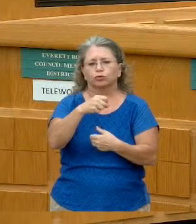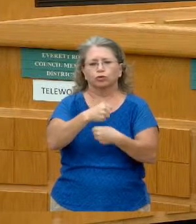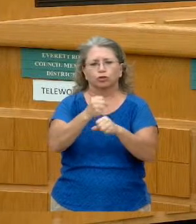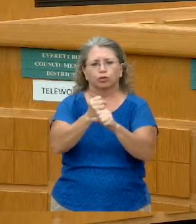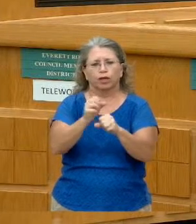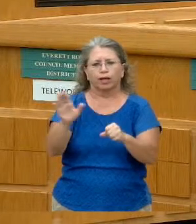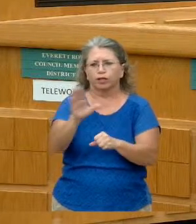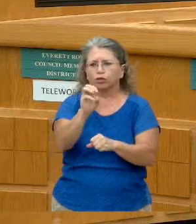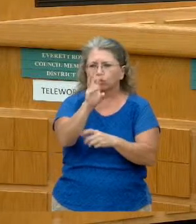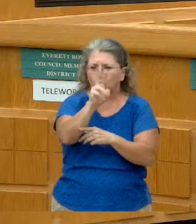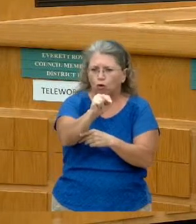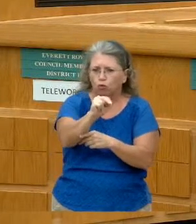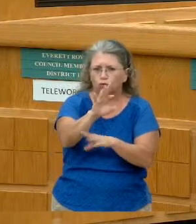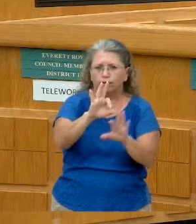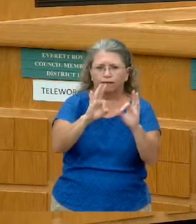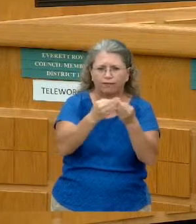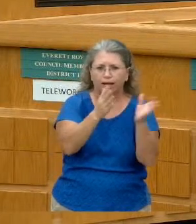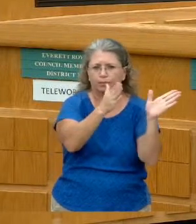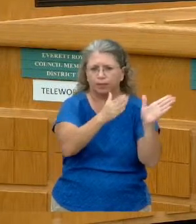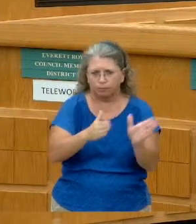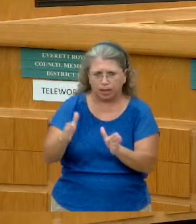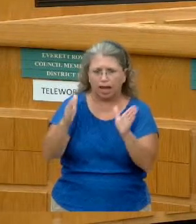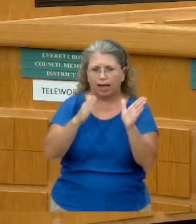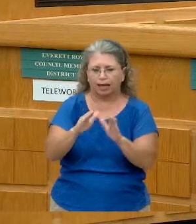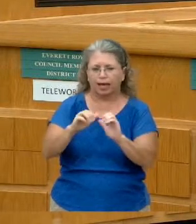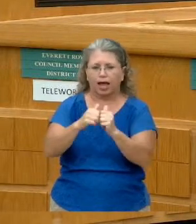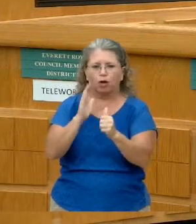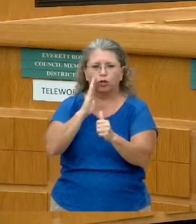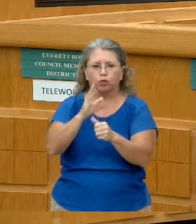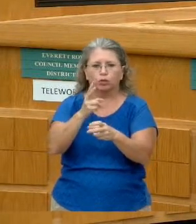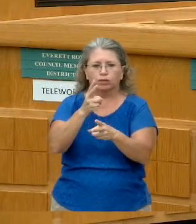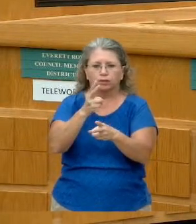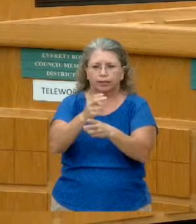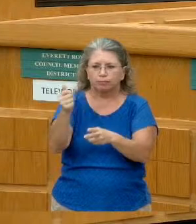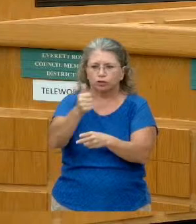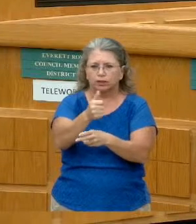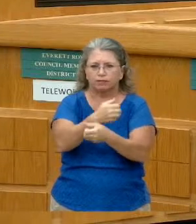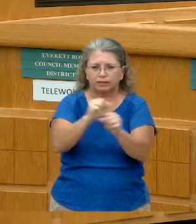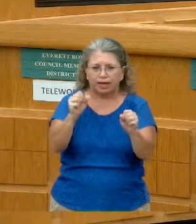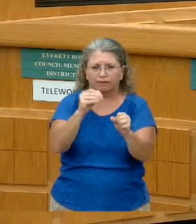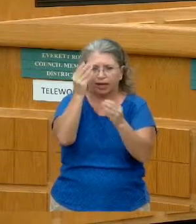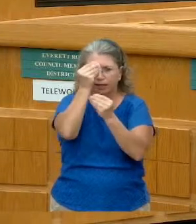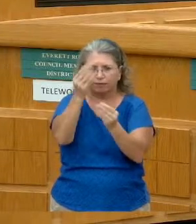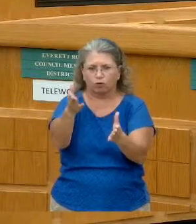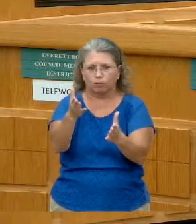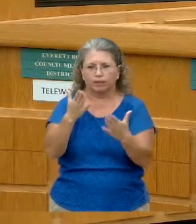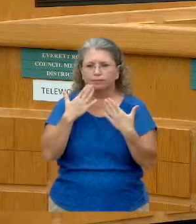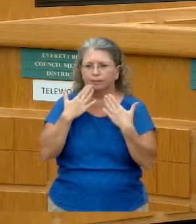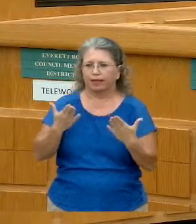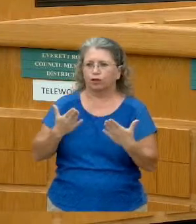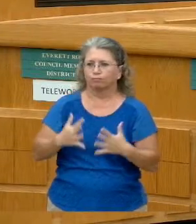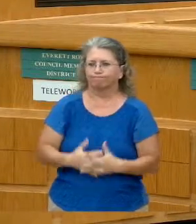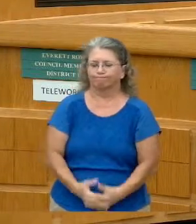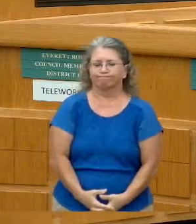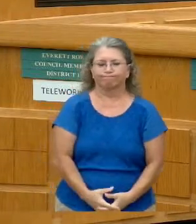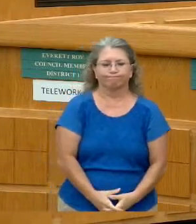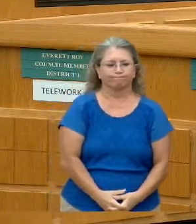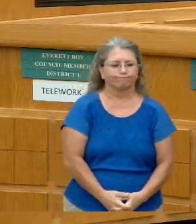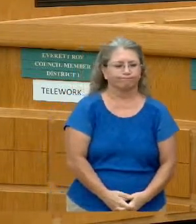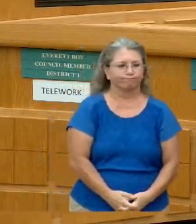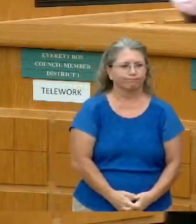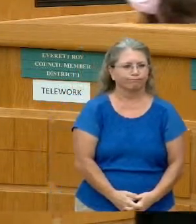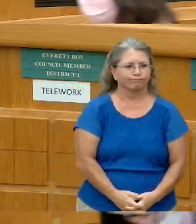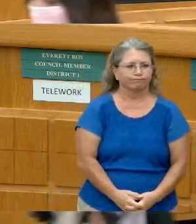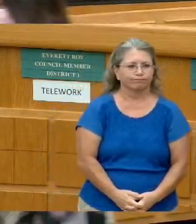family plan of how you are going to stay safe and informed. Thank you. En resumen, quiero